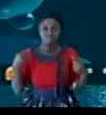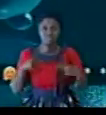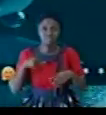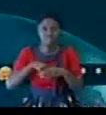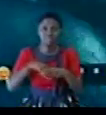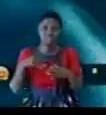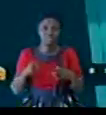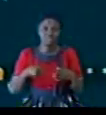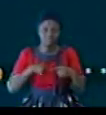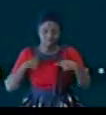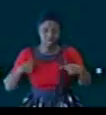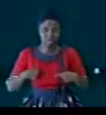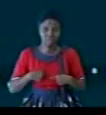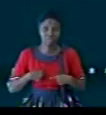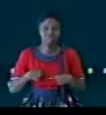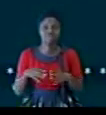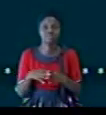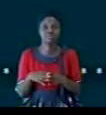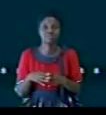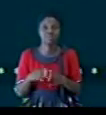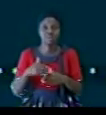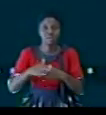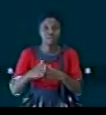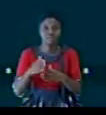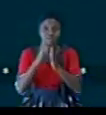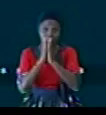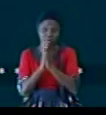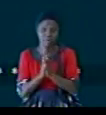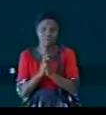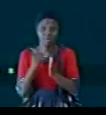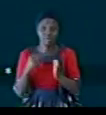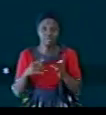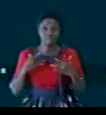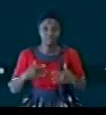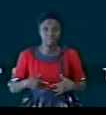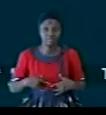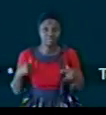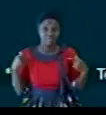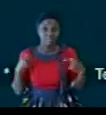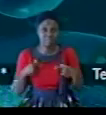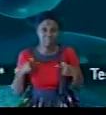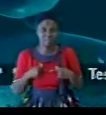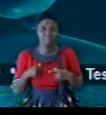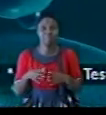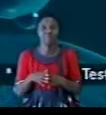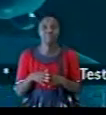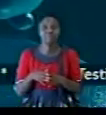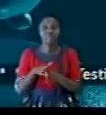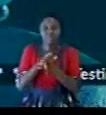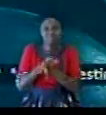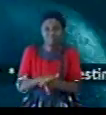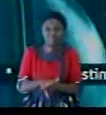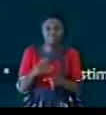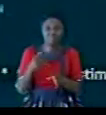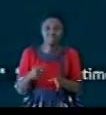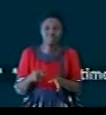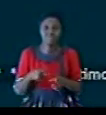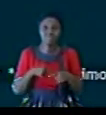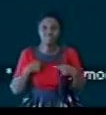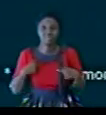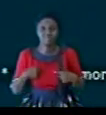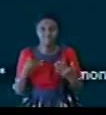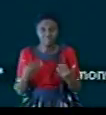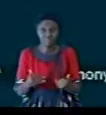after the prayers, those pains, the physical pains, pressing the position, he discovered that the pain is